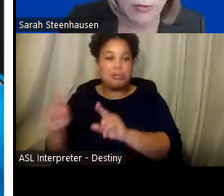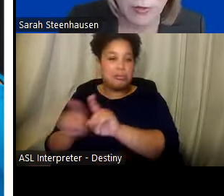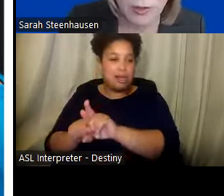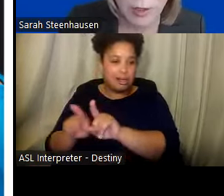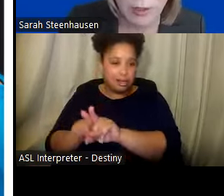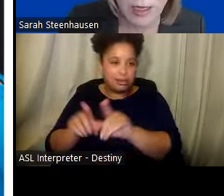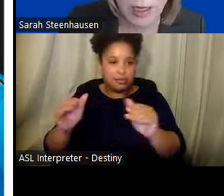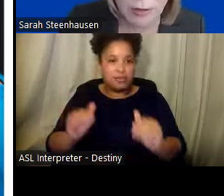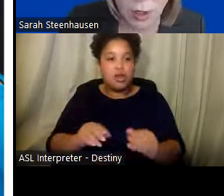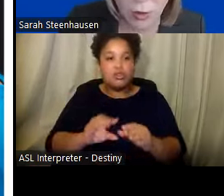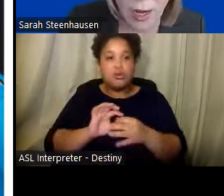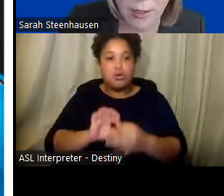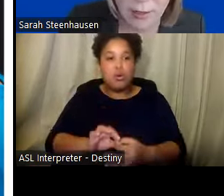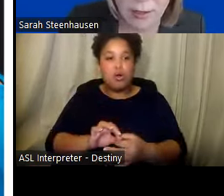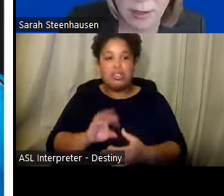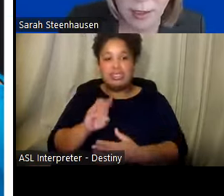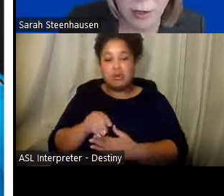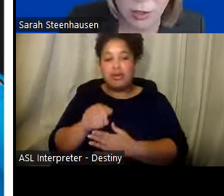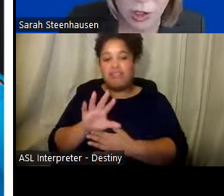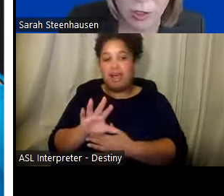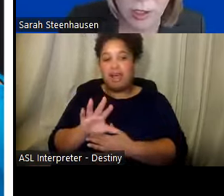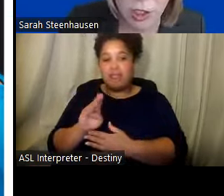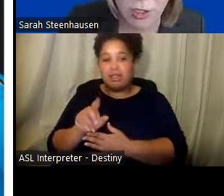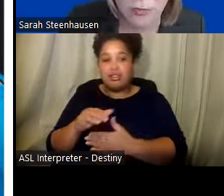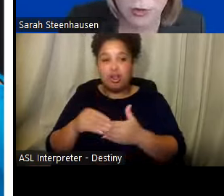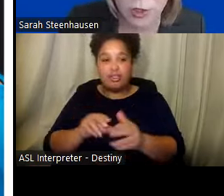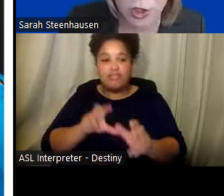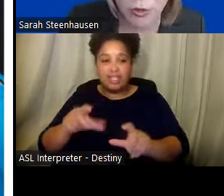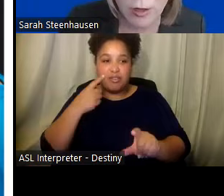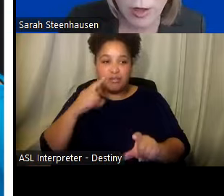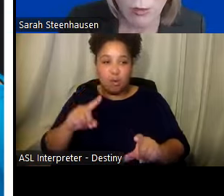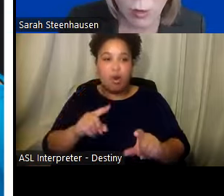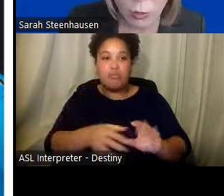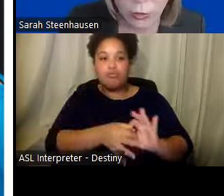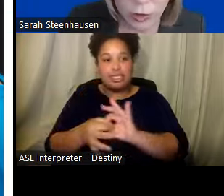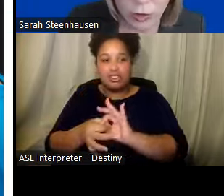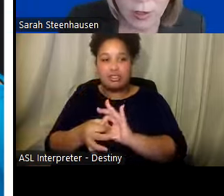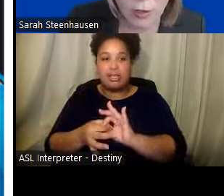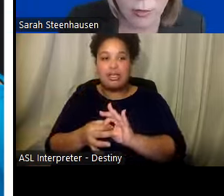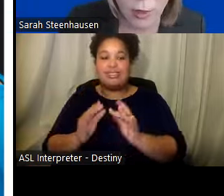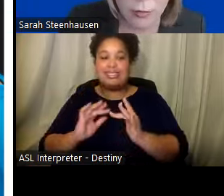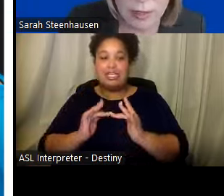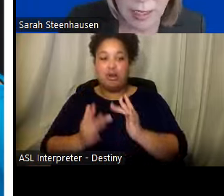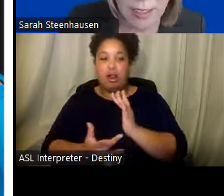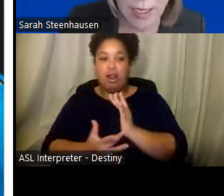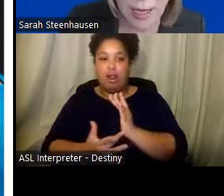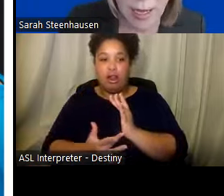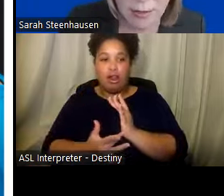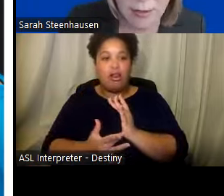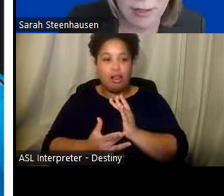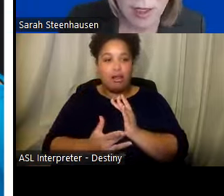implemented the $50 million Access to Technology initiative to ensure that more older adults throughout